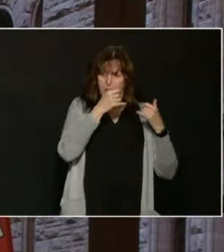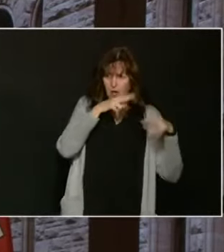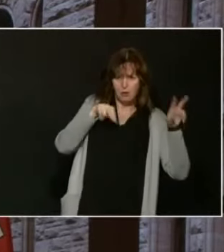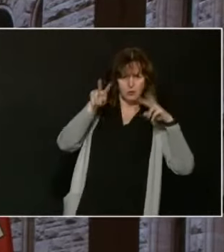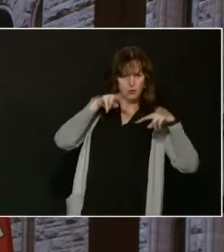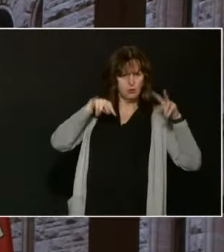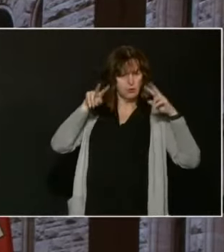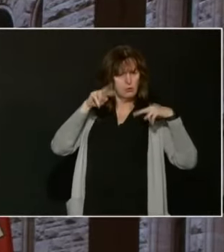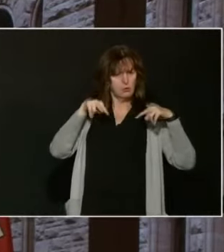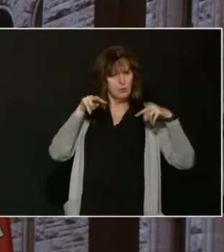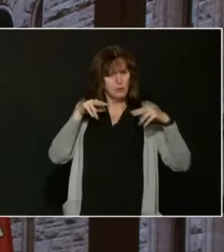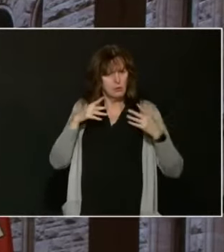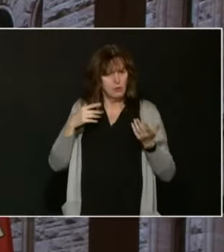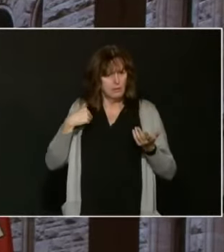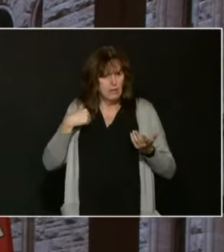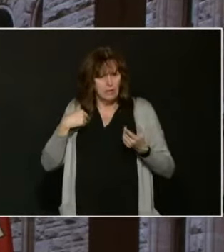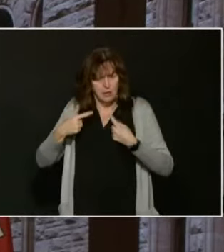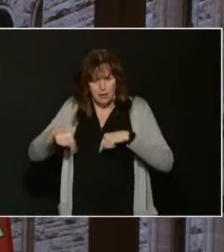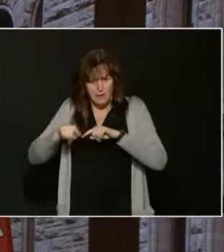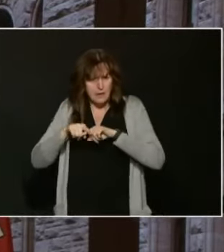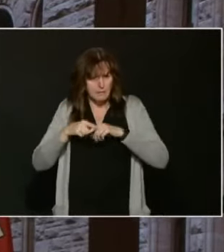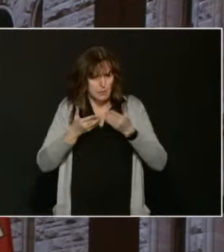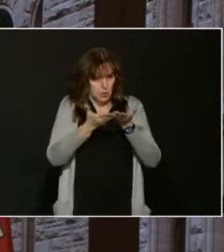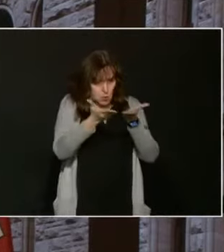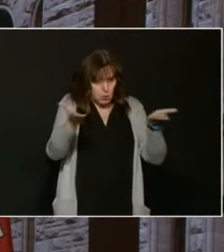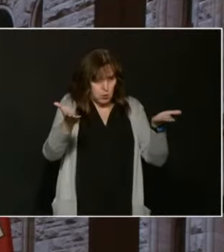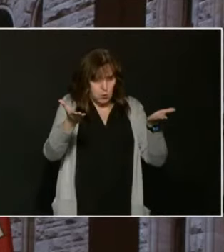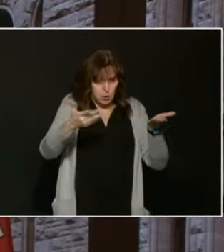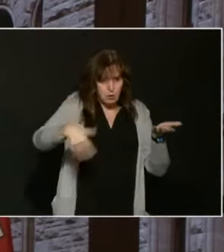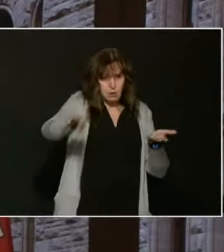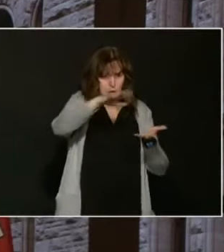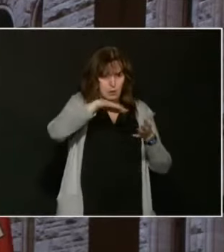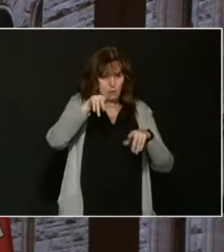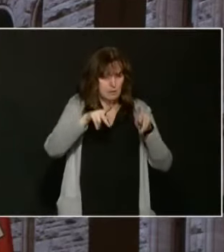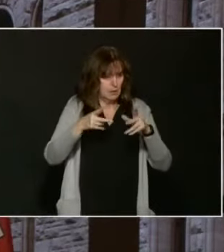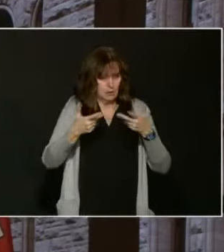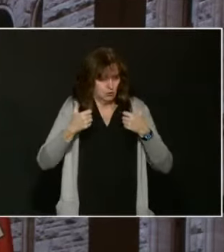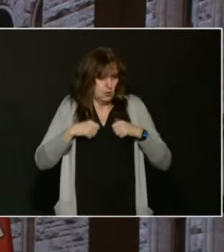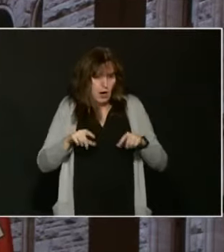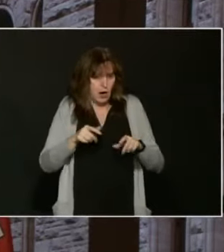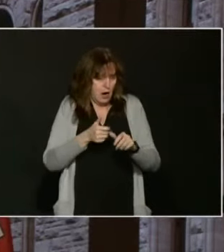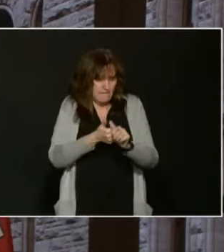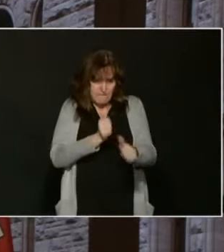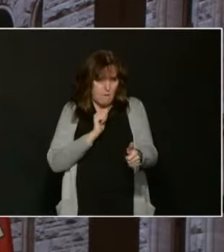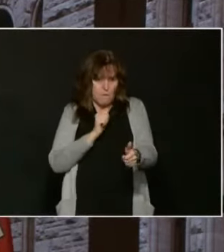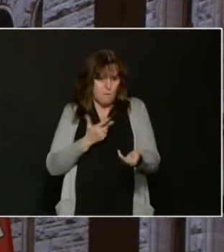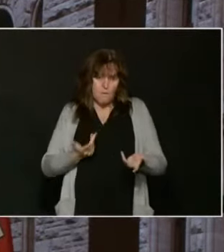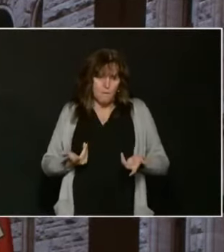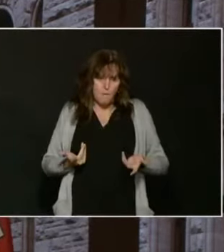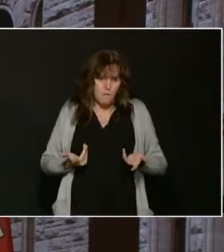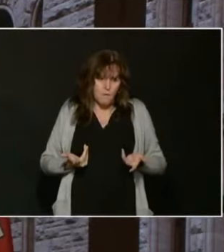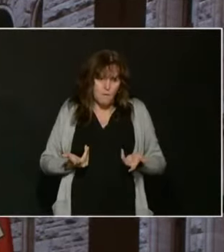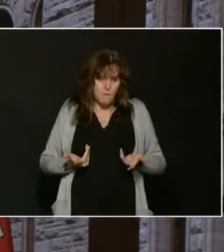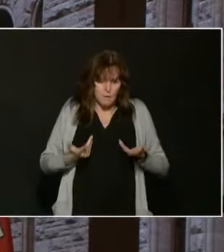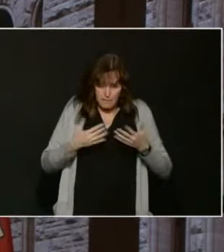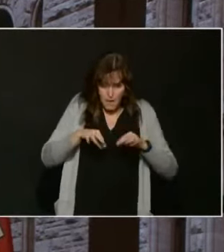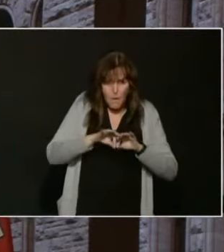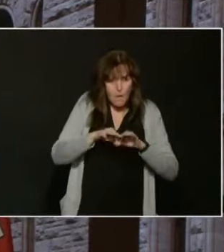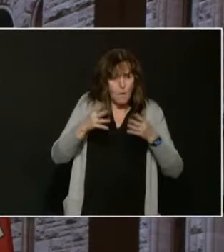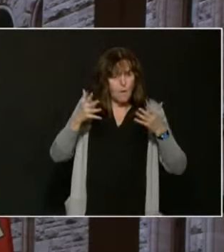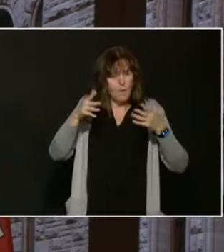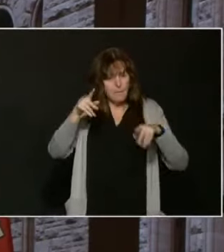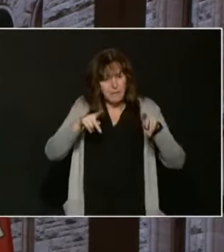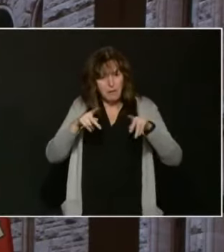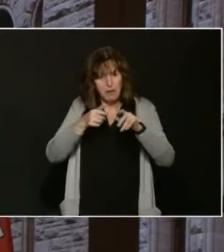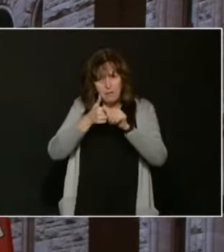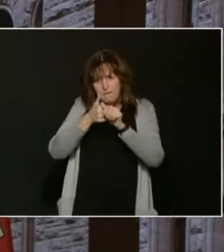have that happen. We'd like to be able to continue everybody to do what they should do in all levels, so we can follow